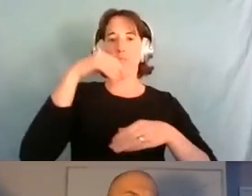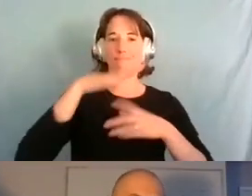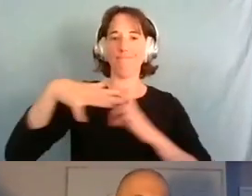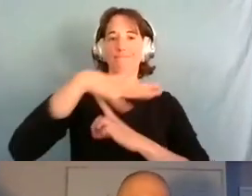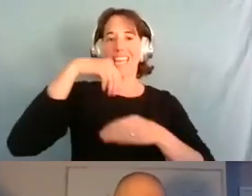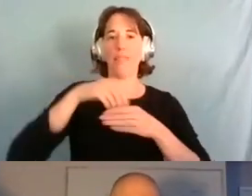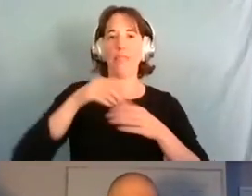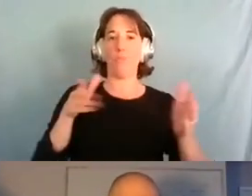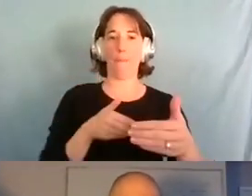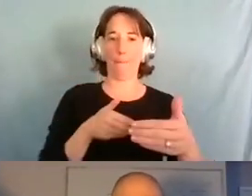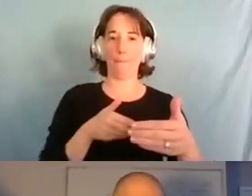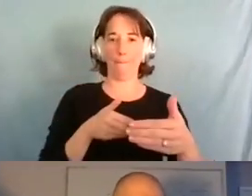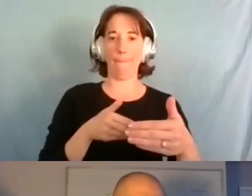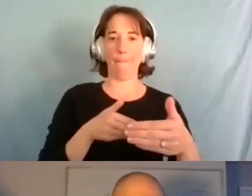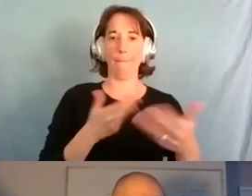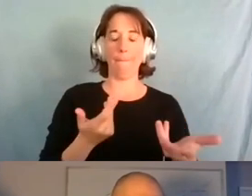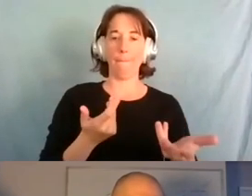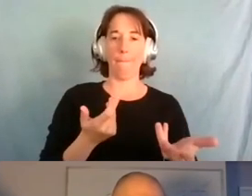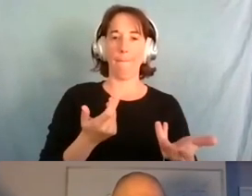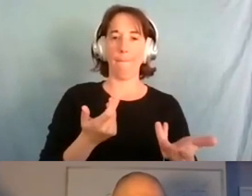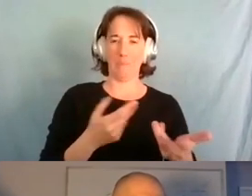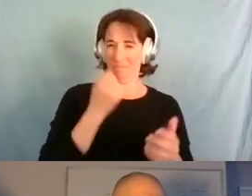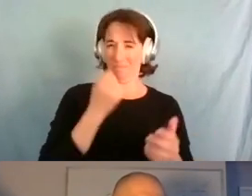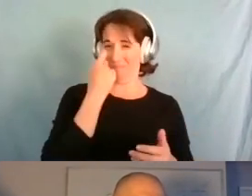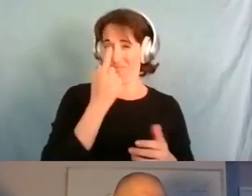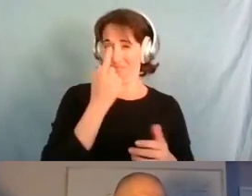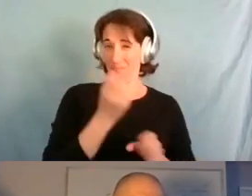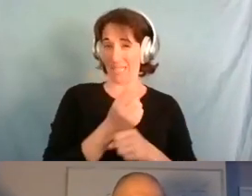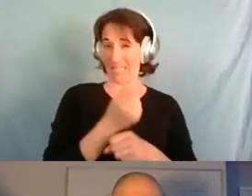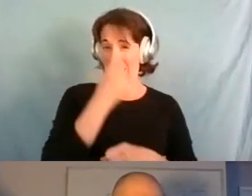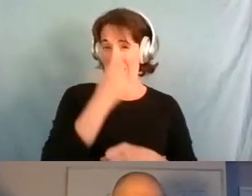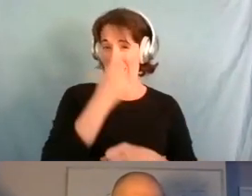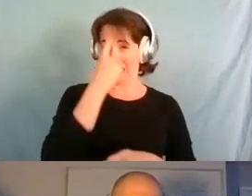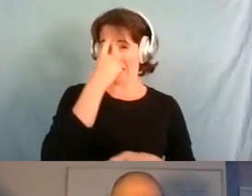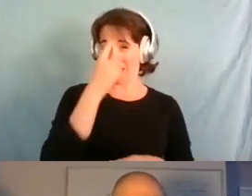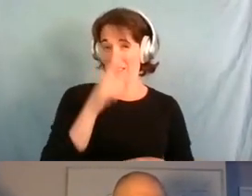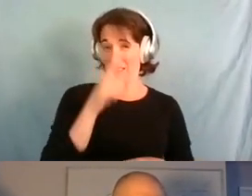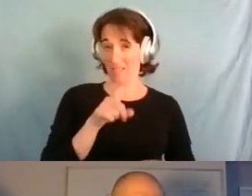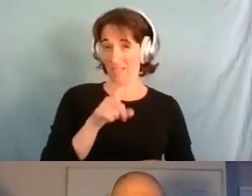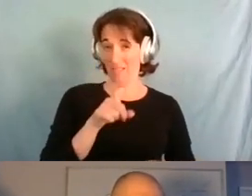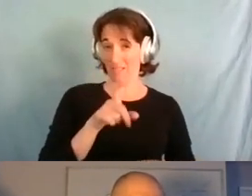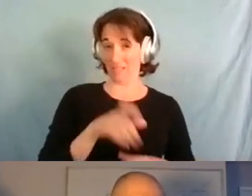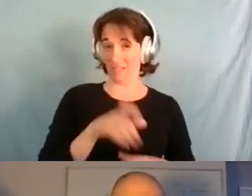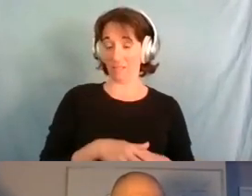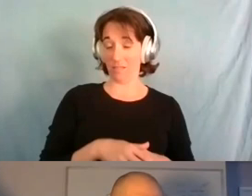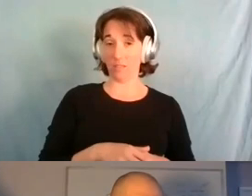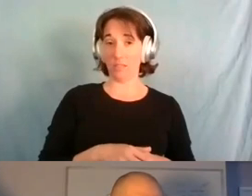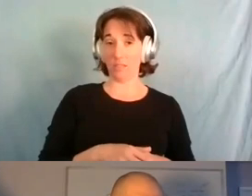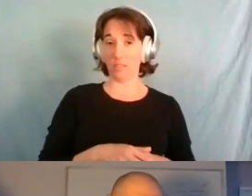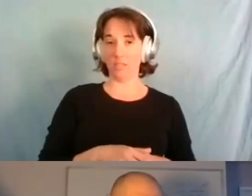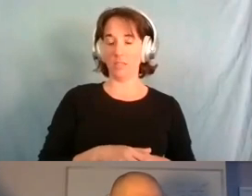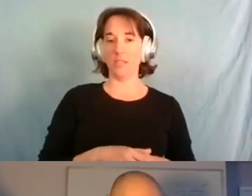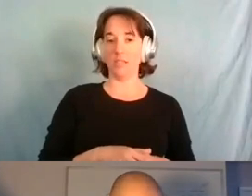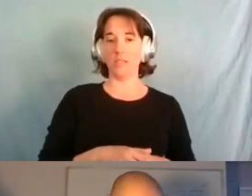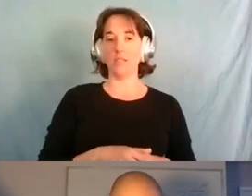Does that make sense? I can actually expand on that. So, Okay. yeah. So, yeah, what Vlad was talking about is,